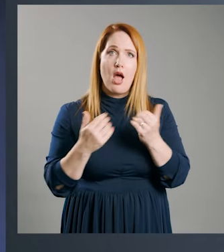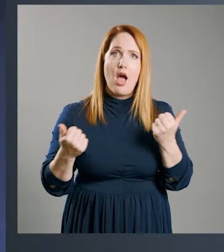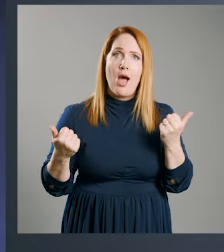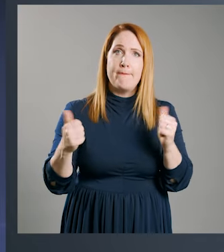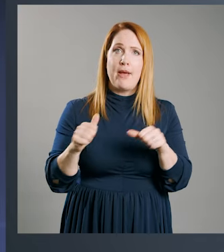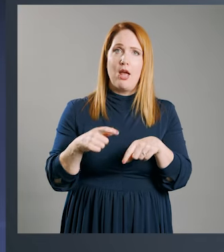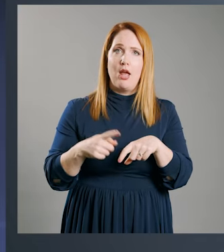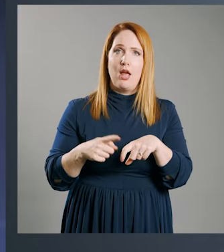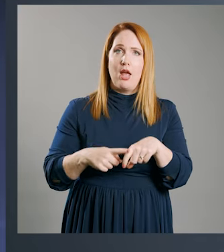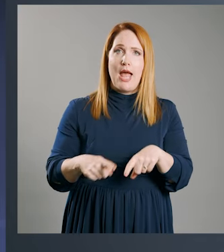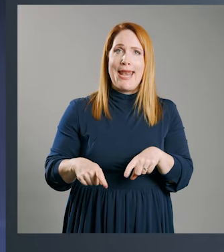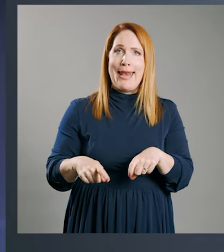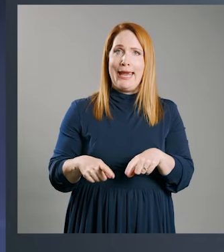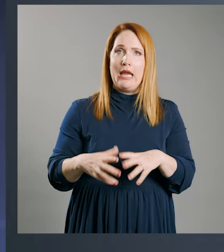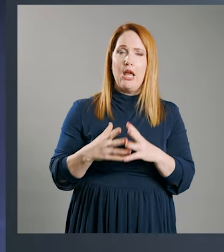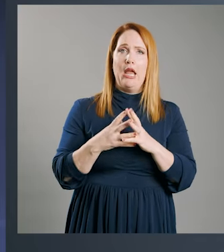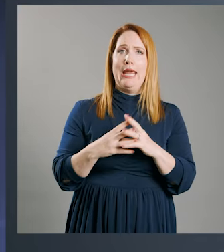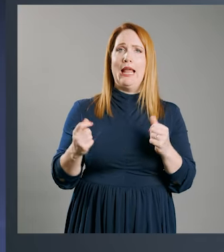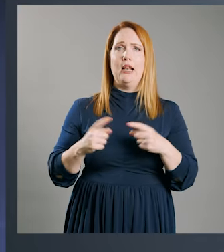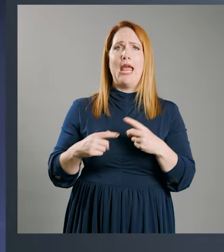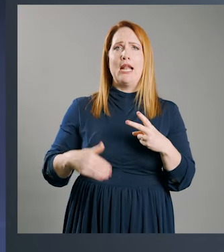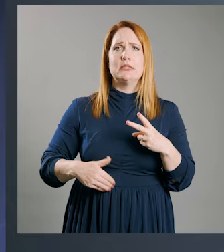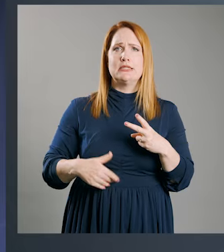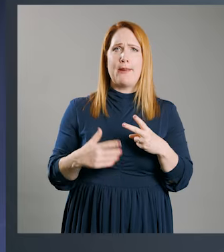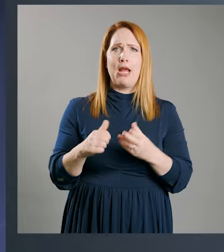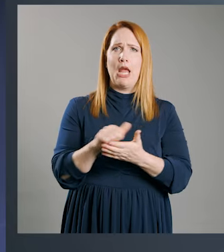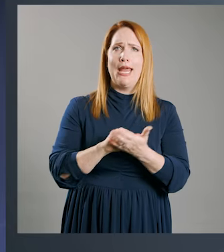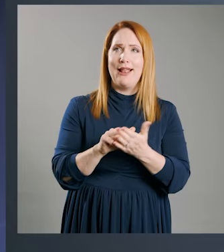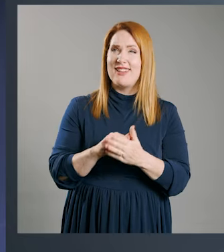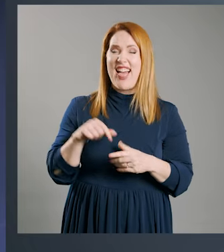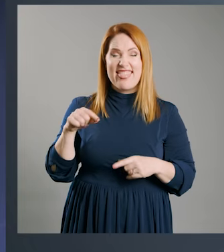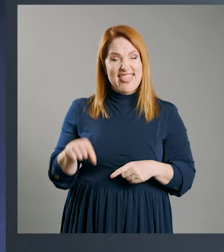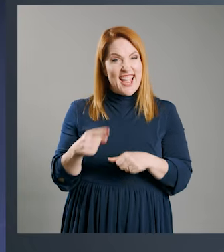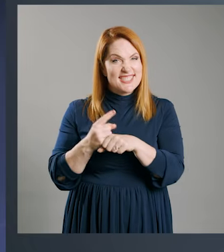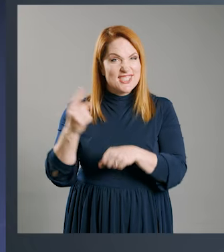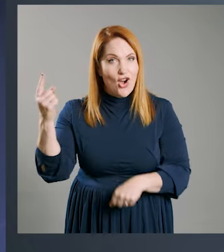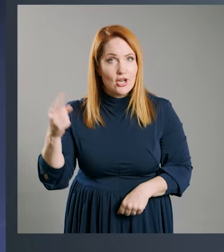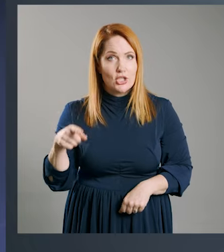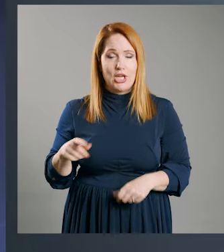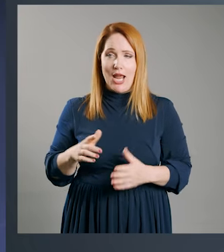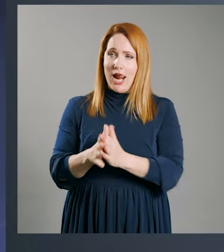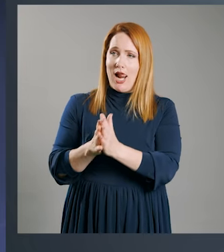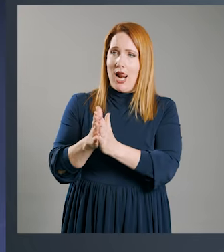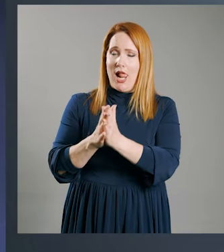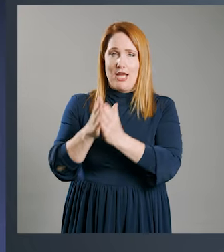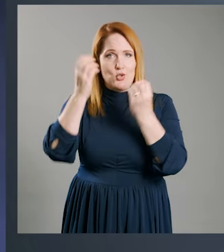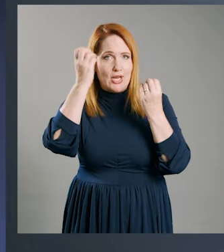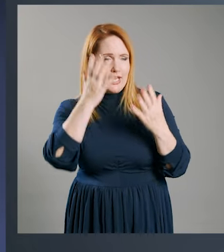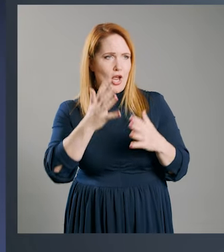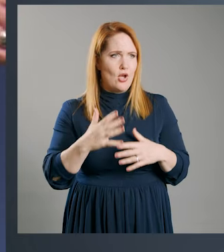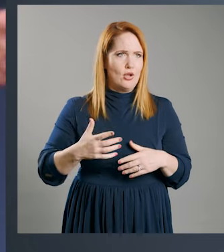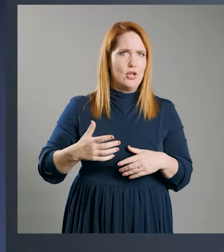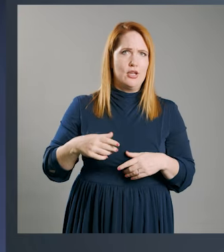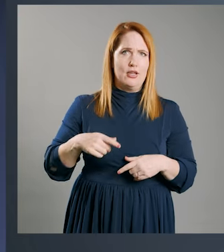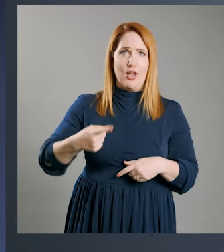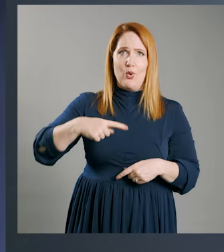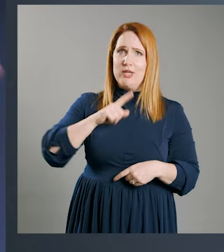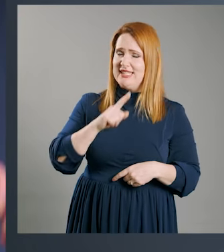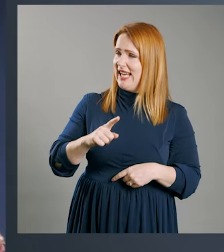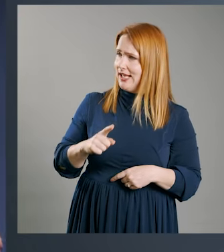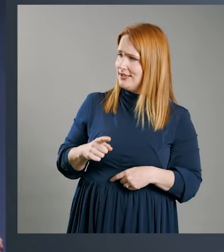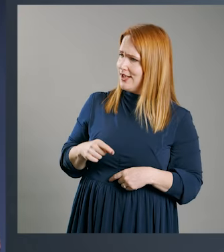her knee had been dramatically healed and her stomach had been healed. That's God. Like, she couldn't wait to come, and we were all praying for this baby.